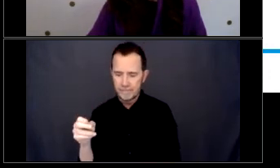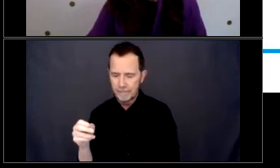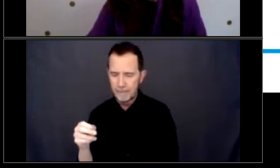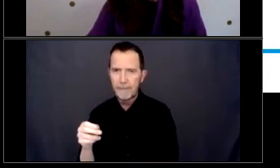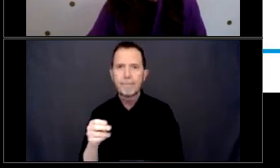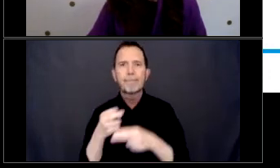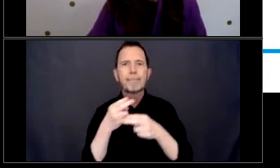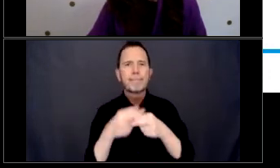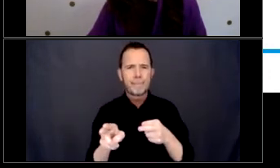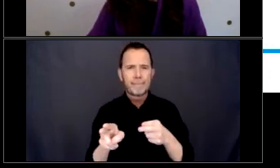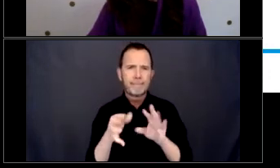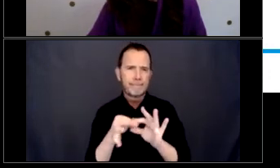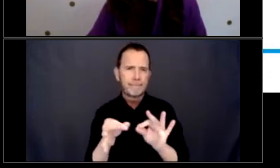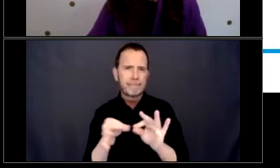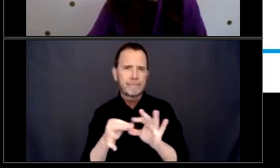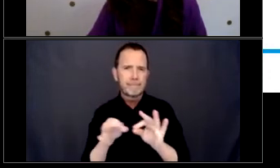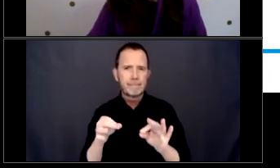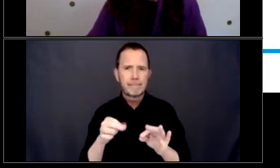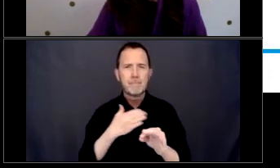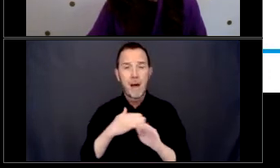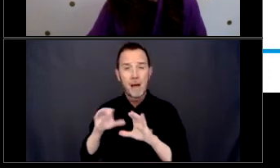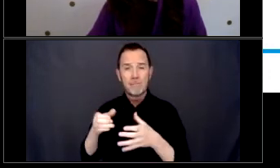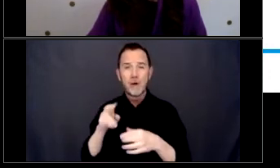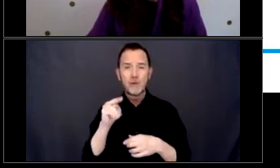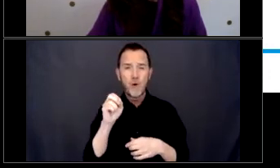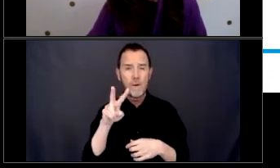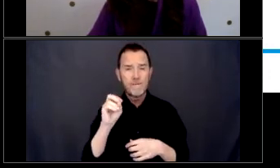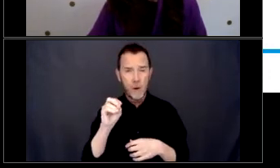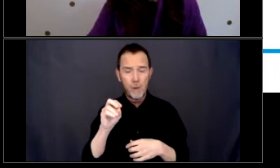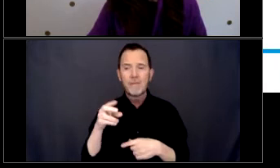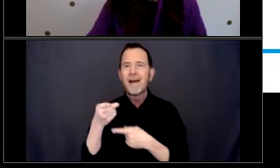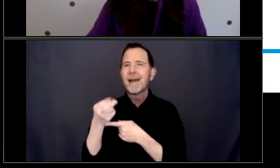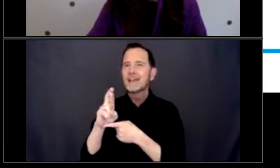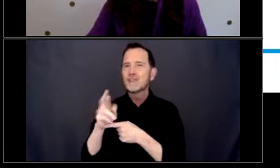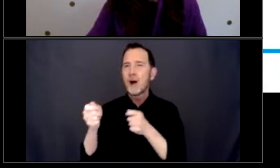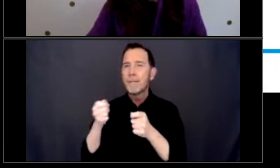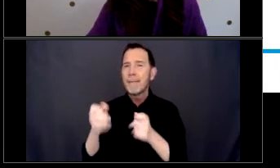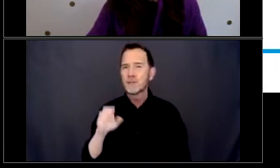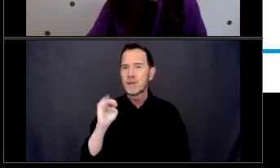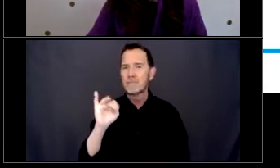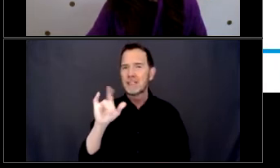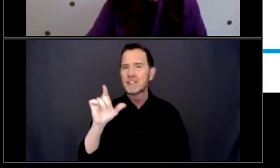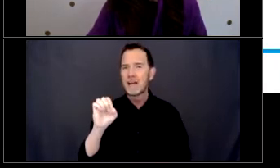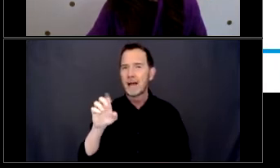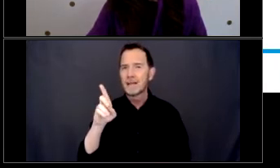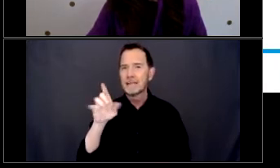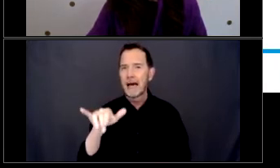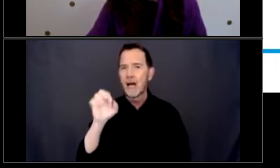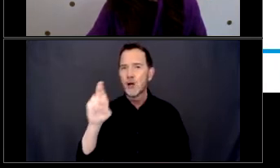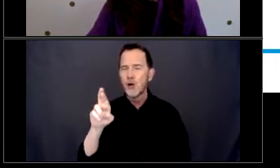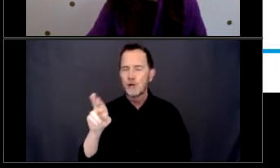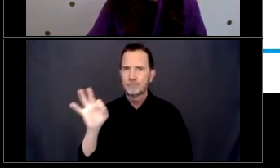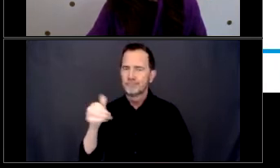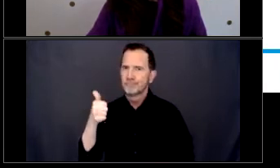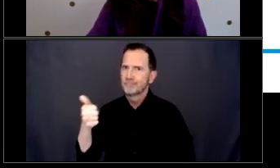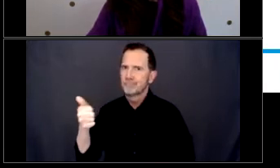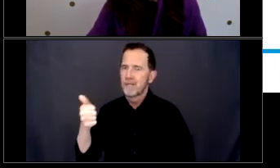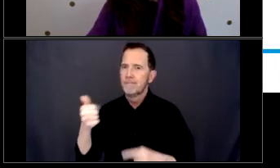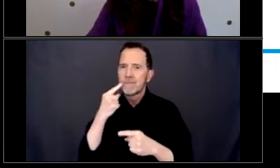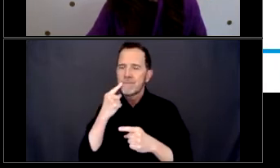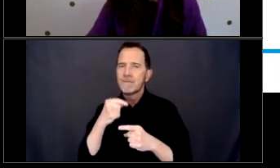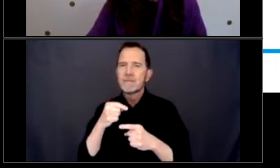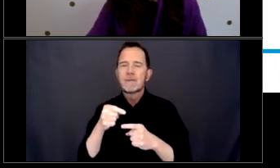here at Novo, and I have to give kudos to our HR manager, Michelle Dyer, we're working very hard on training our managers. It's one thing to bring